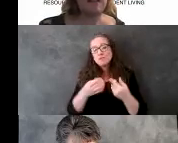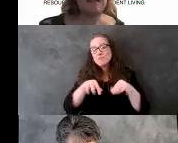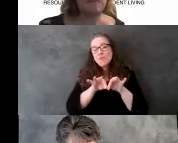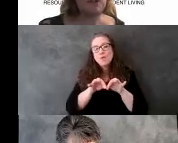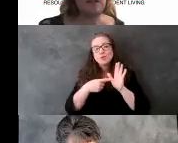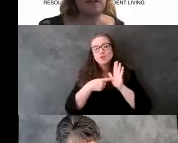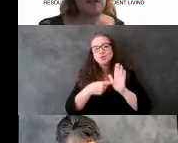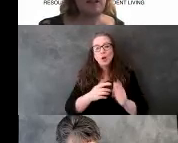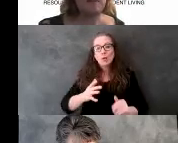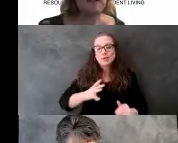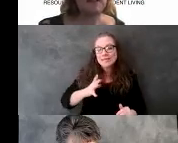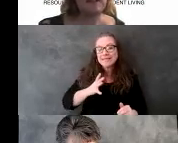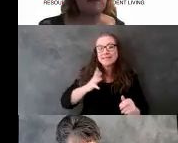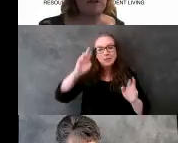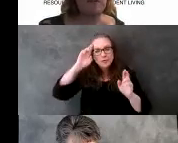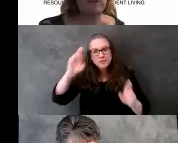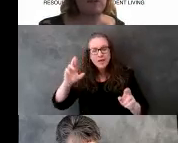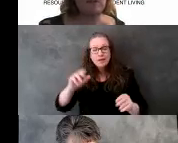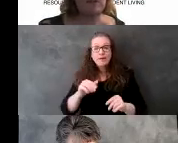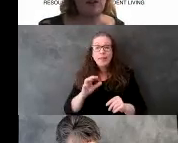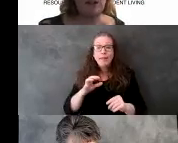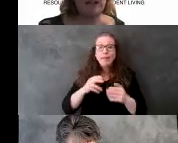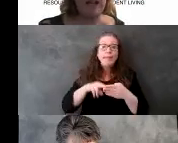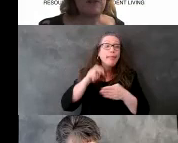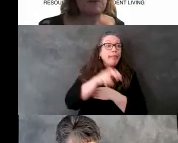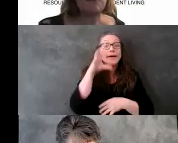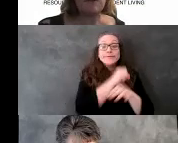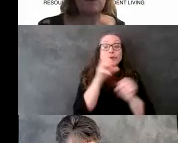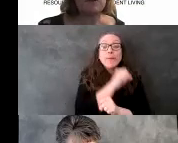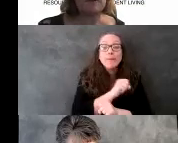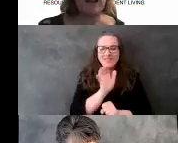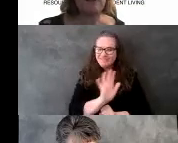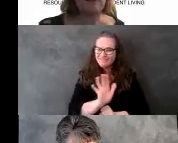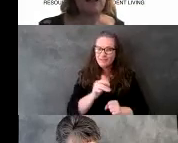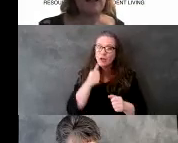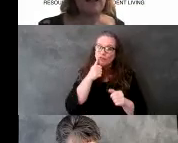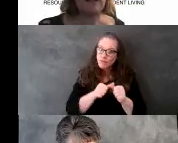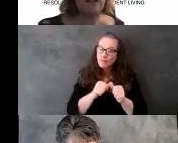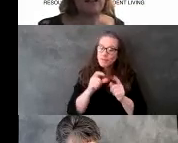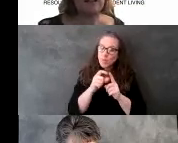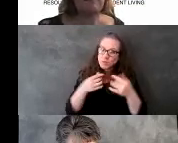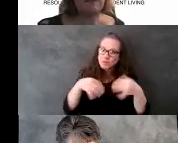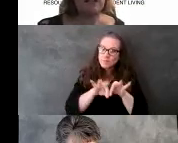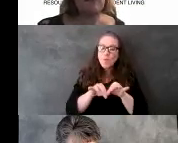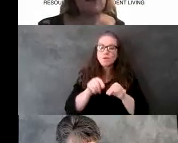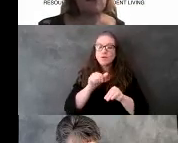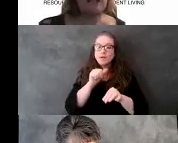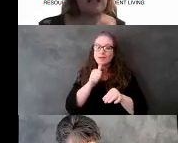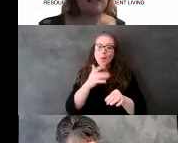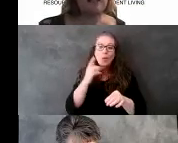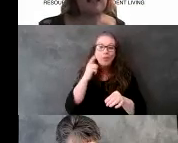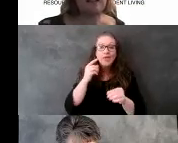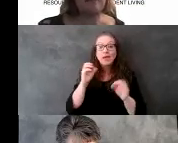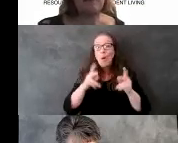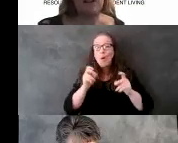Don't make assumptions. Be sensitive about physical contact. Remember that words matter, and that meeting functional